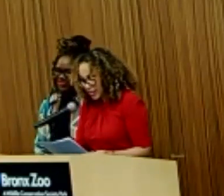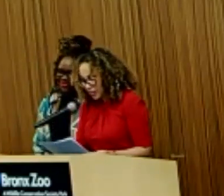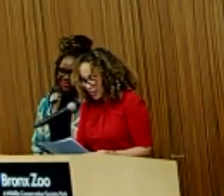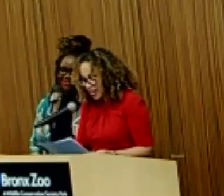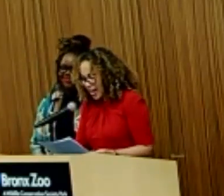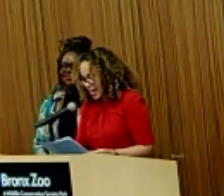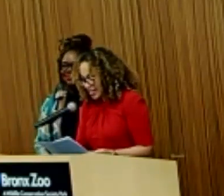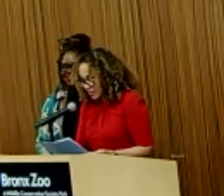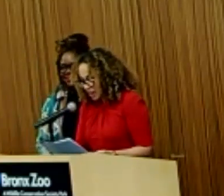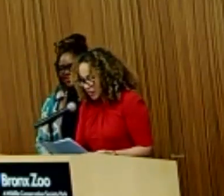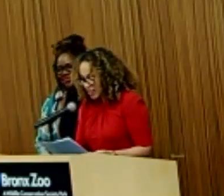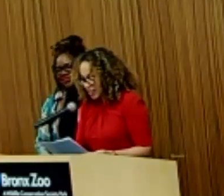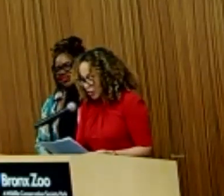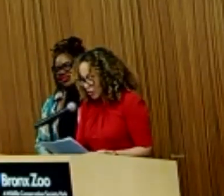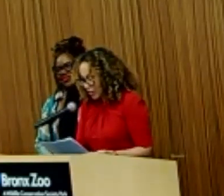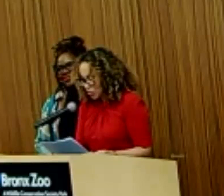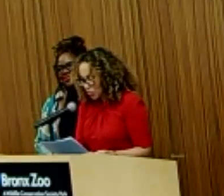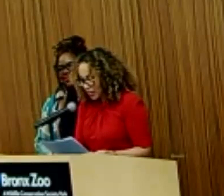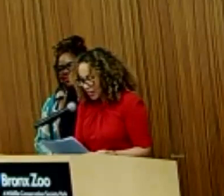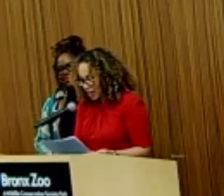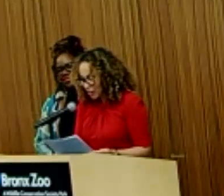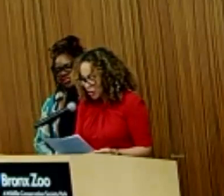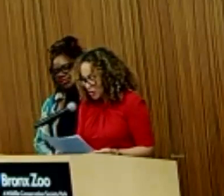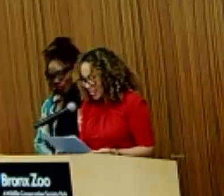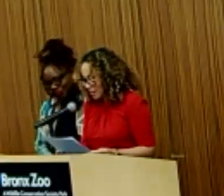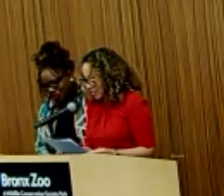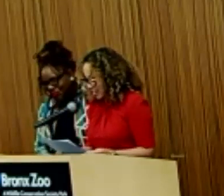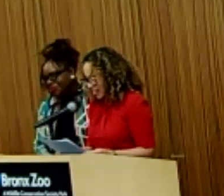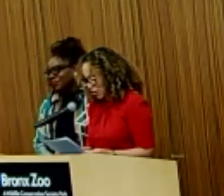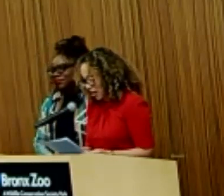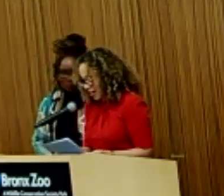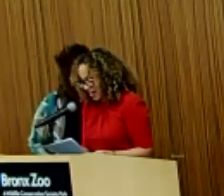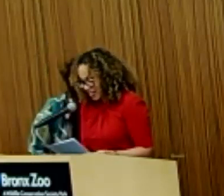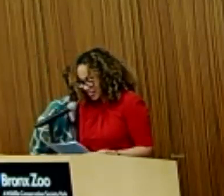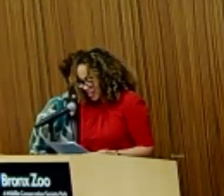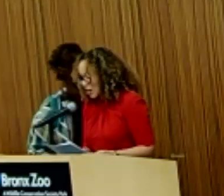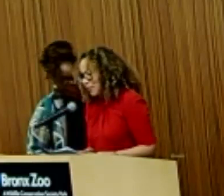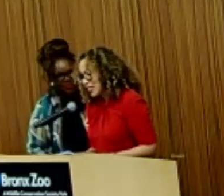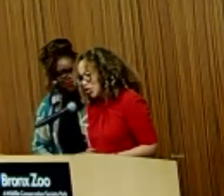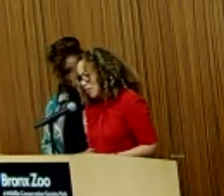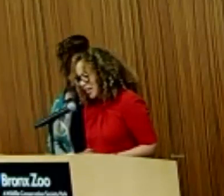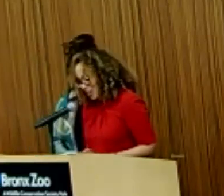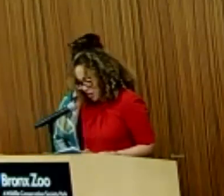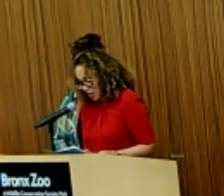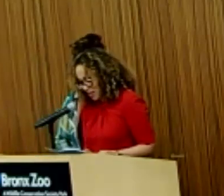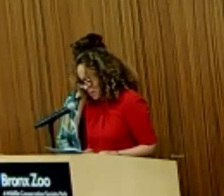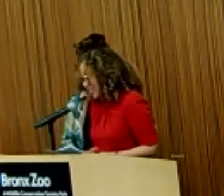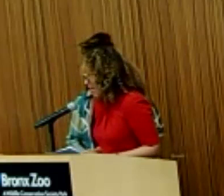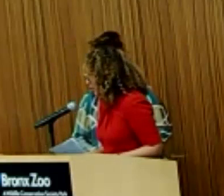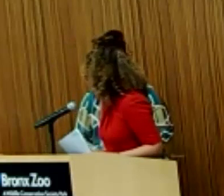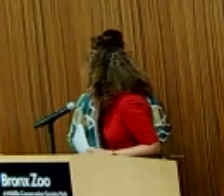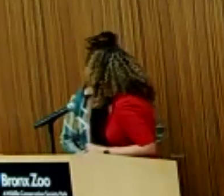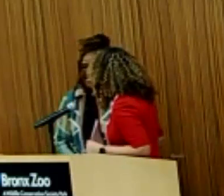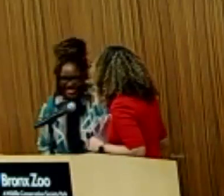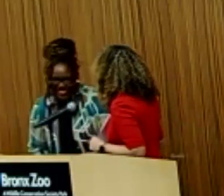State Assembly and democracy and human rights coordinator at the US Embassy in acag Ghana please join me in welcoming Miss